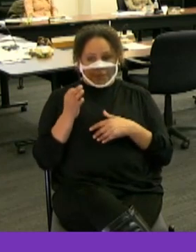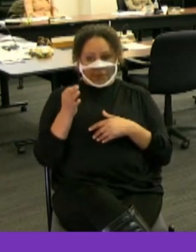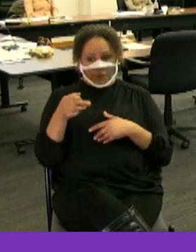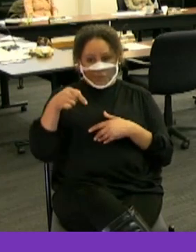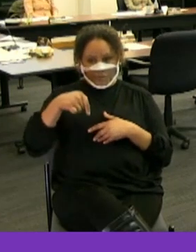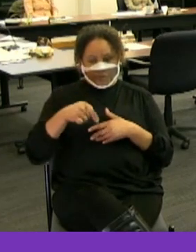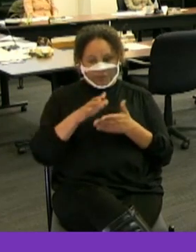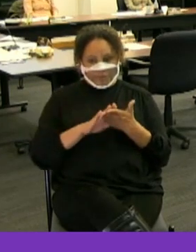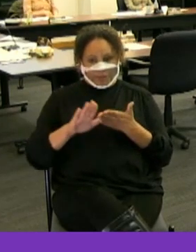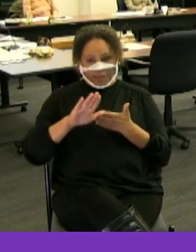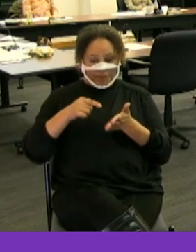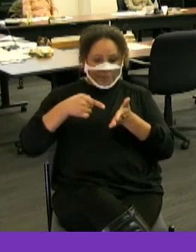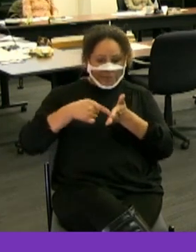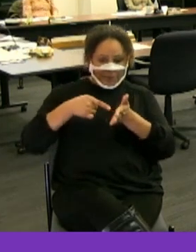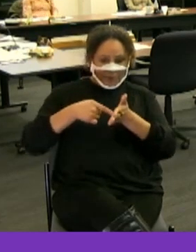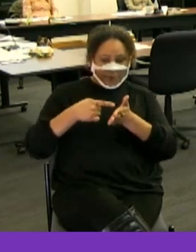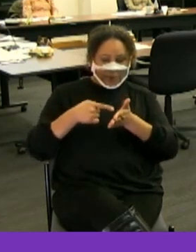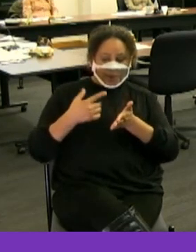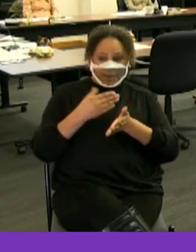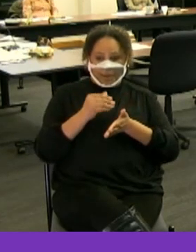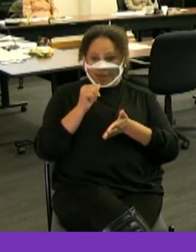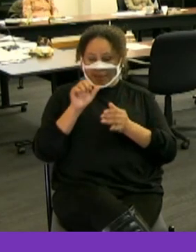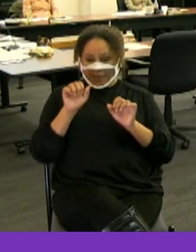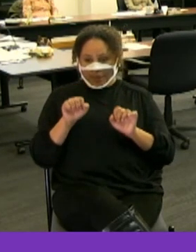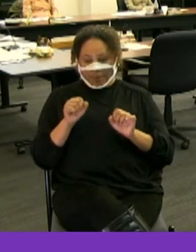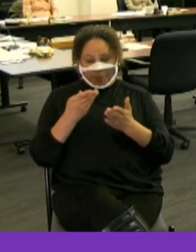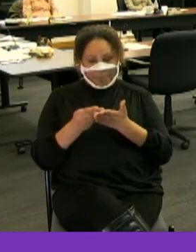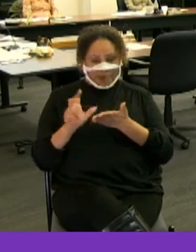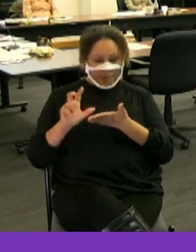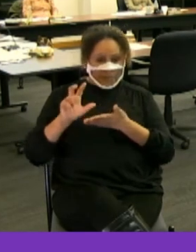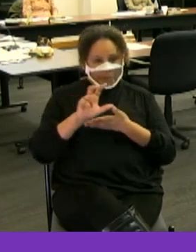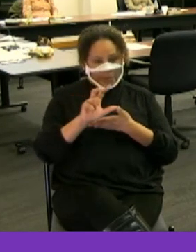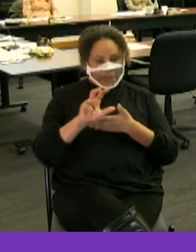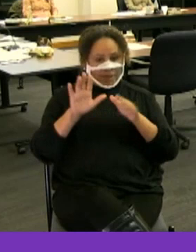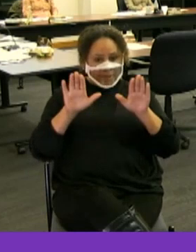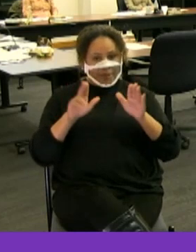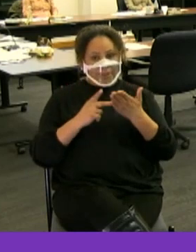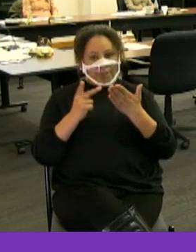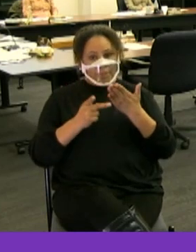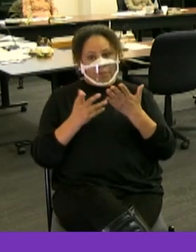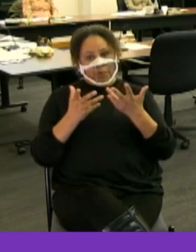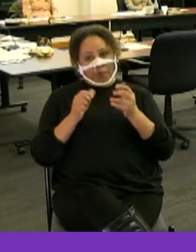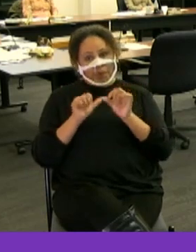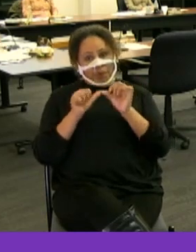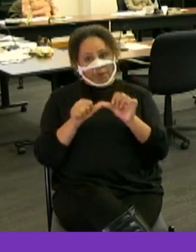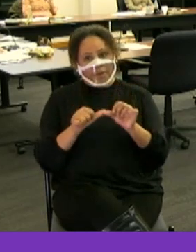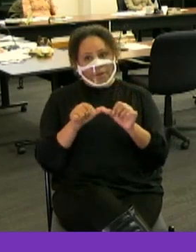in debt and not be able to fund the amazing programs that we want to continue with.